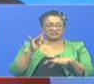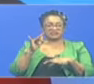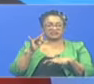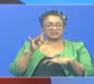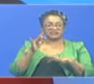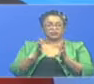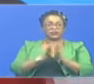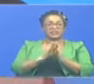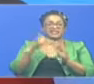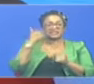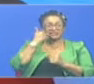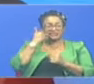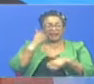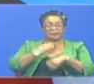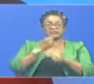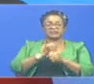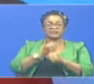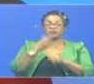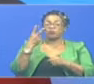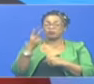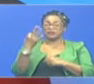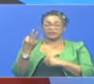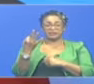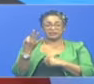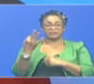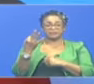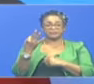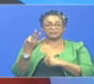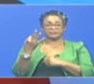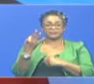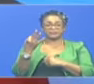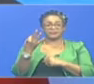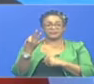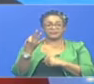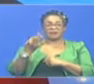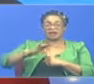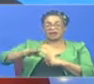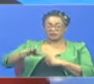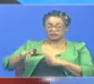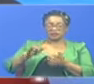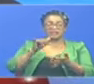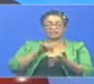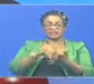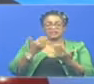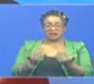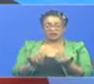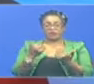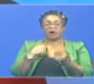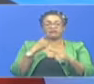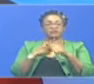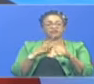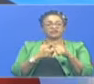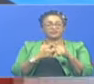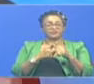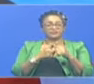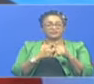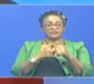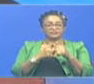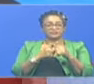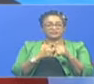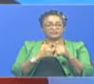disease, bringing to 23 the number of counties in the country that are now affected by the disease.